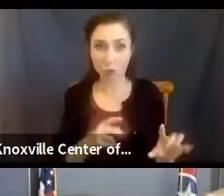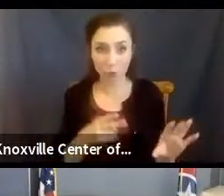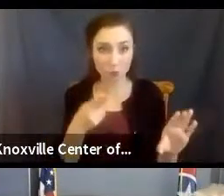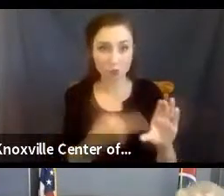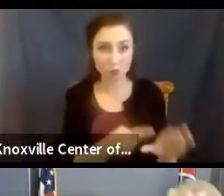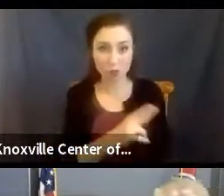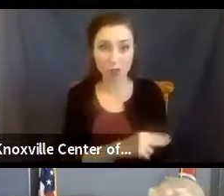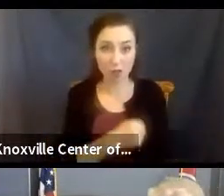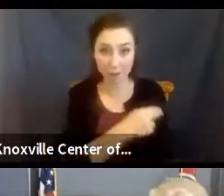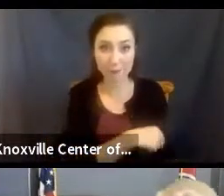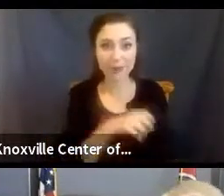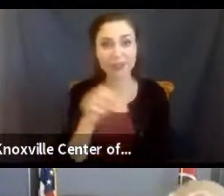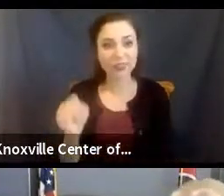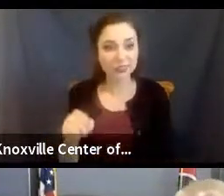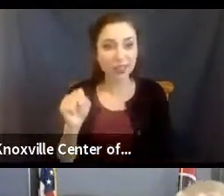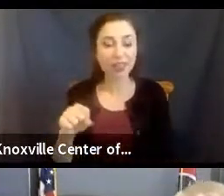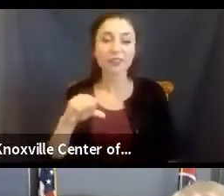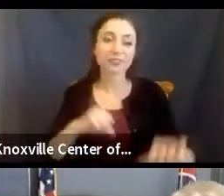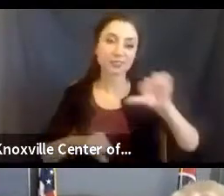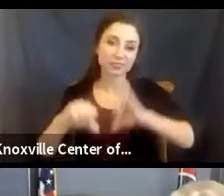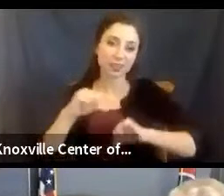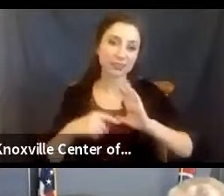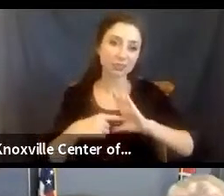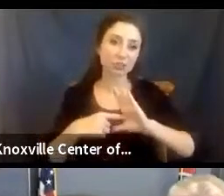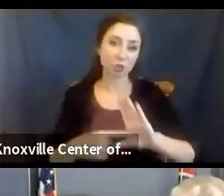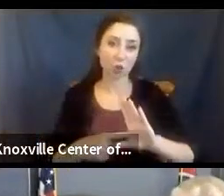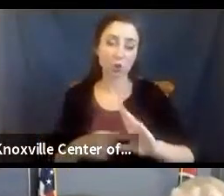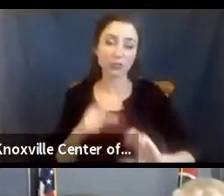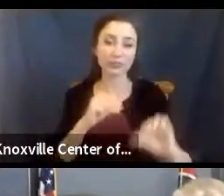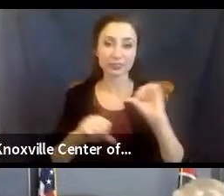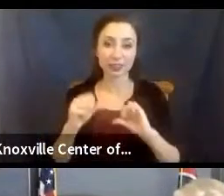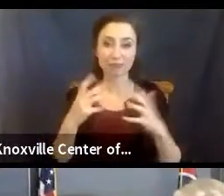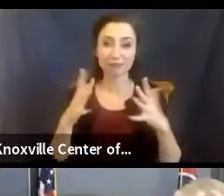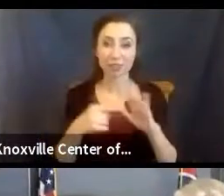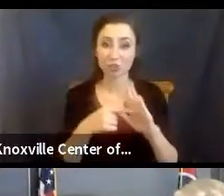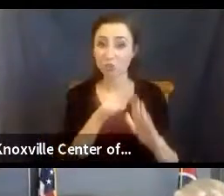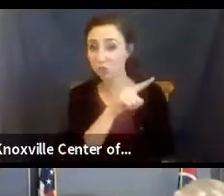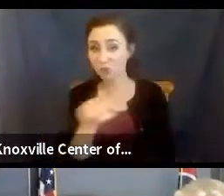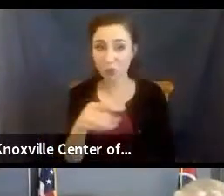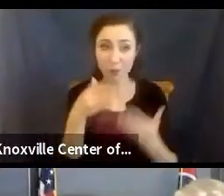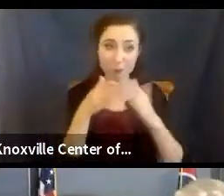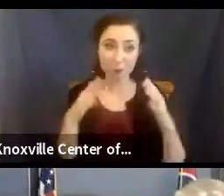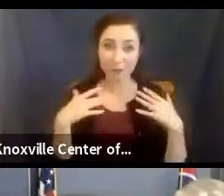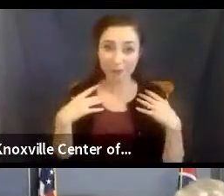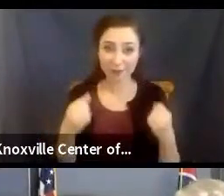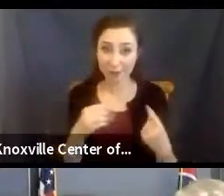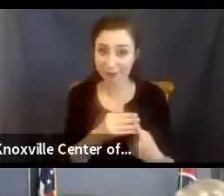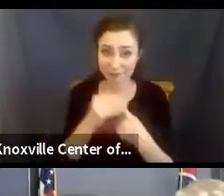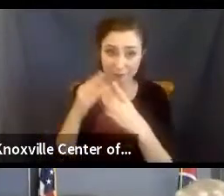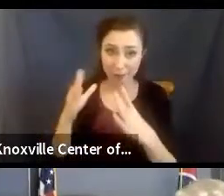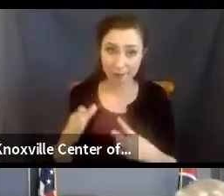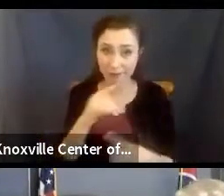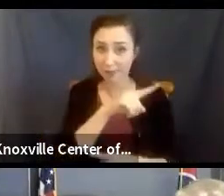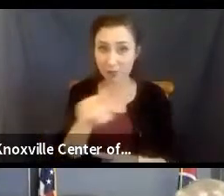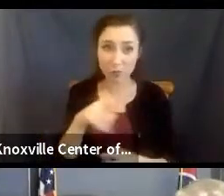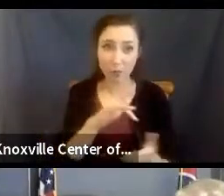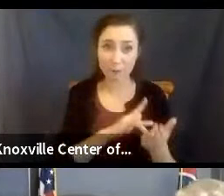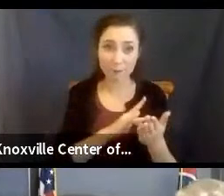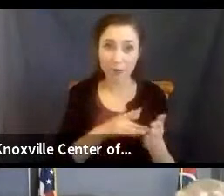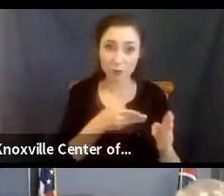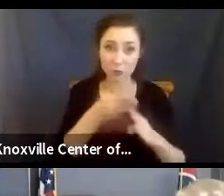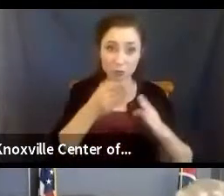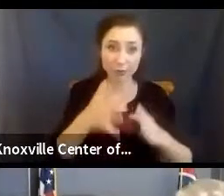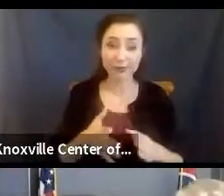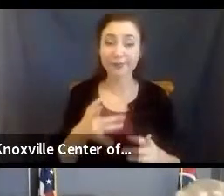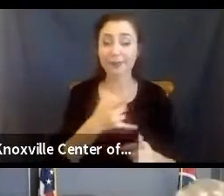and that science has shown, and you all know because you're public health specialists, you're medical professionals, that